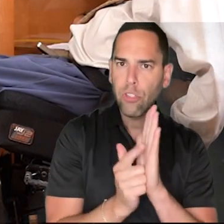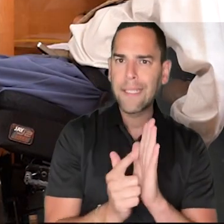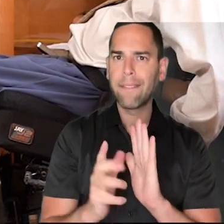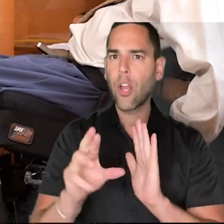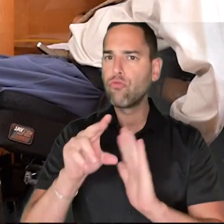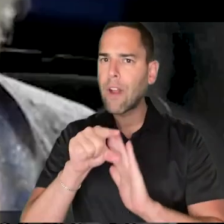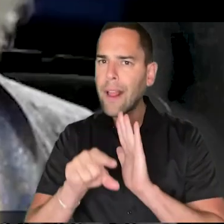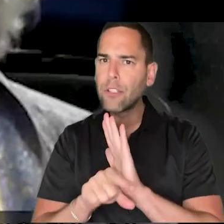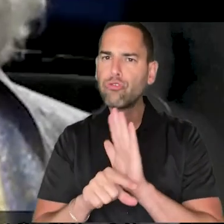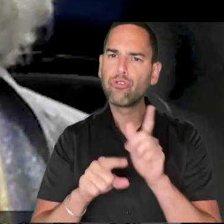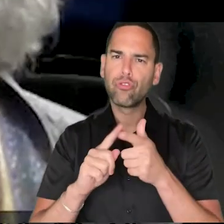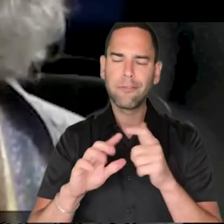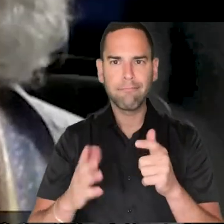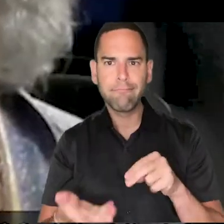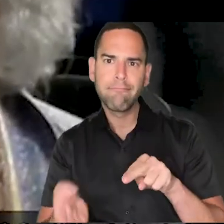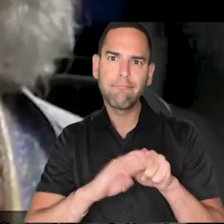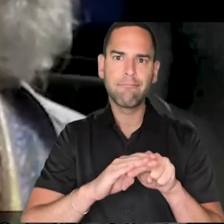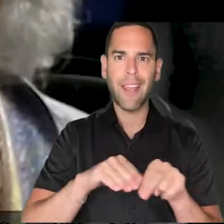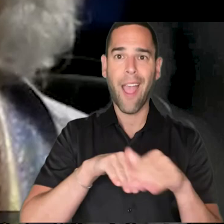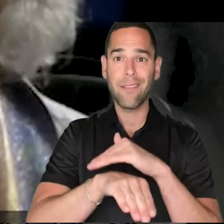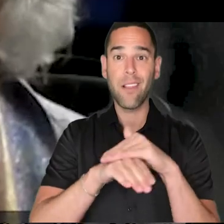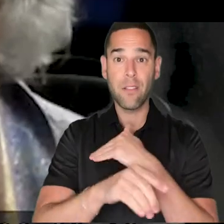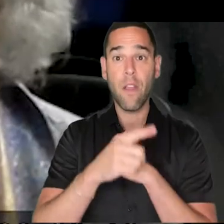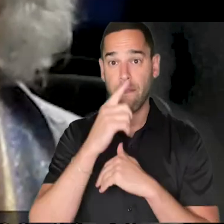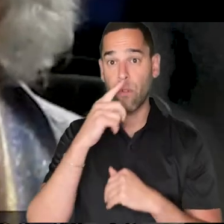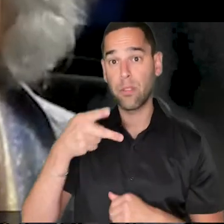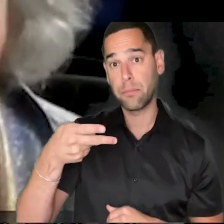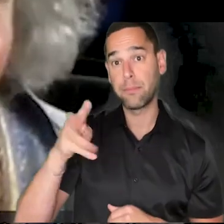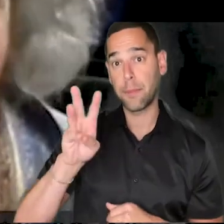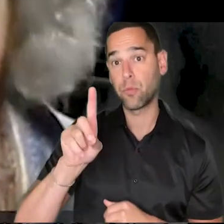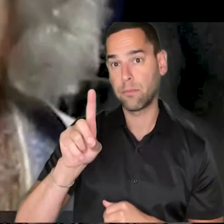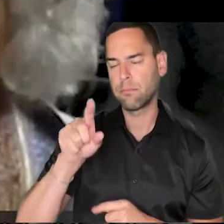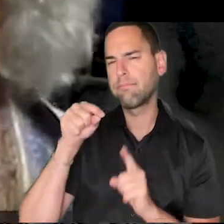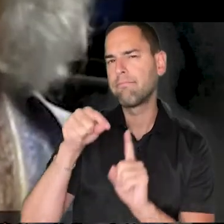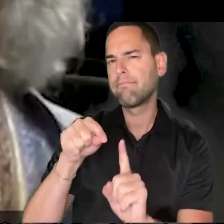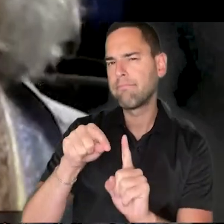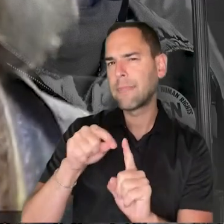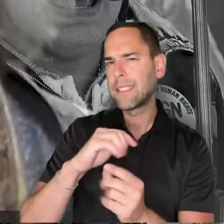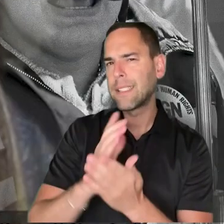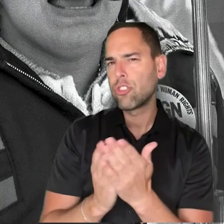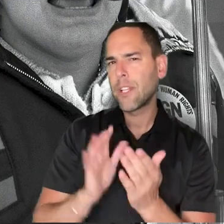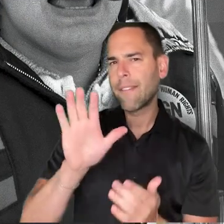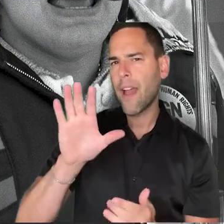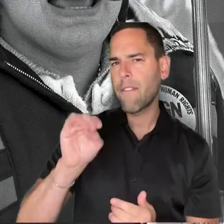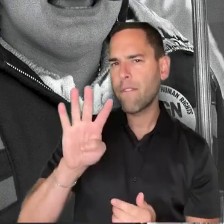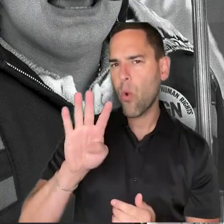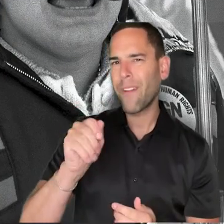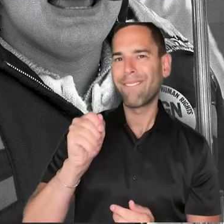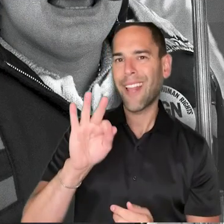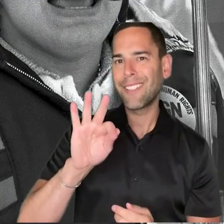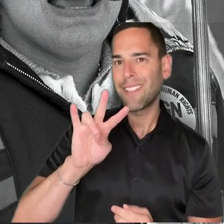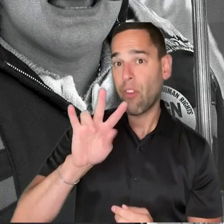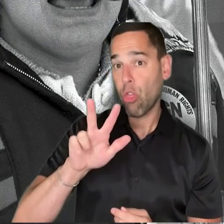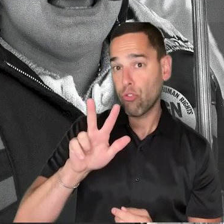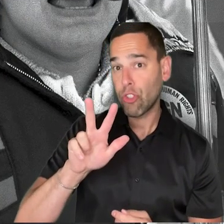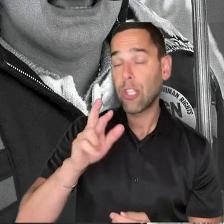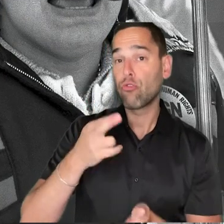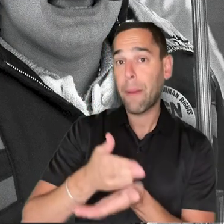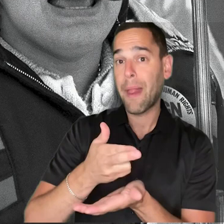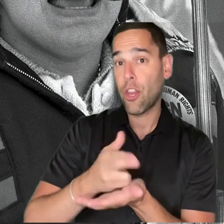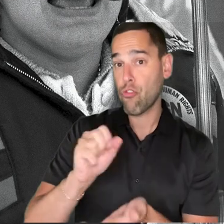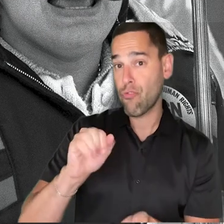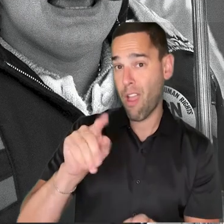and regulations to increase access for people with disabilities, specifically Section 504 of the